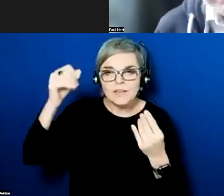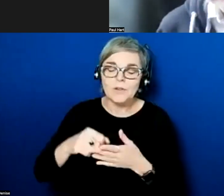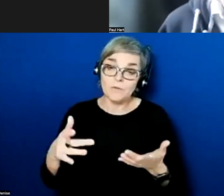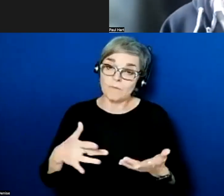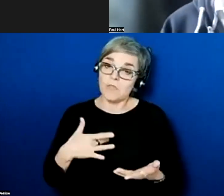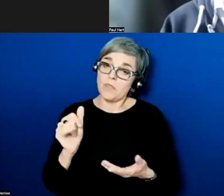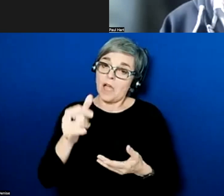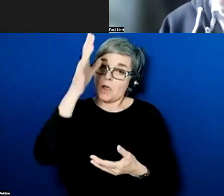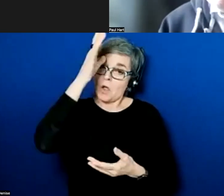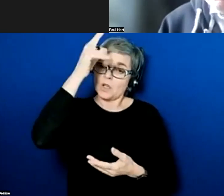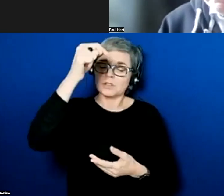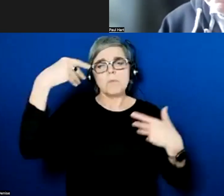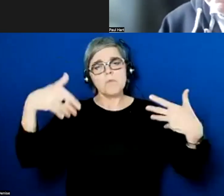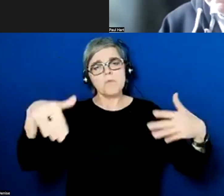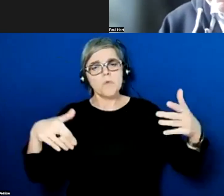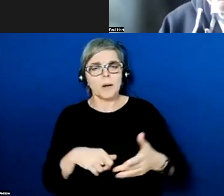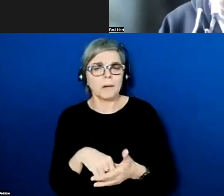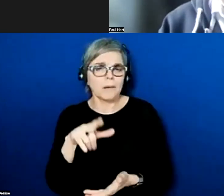concept?